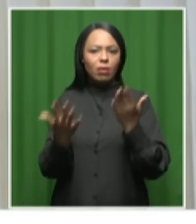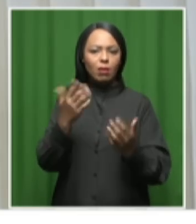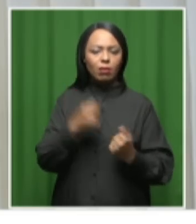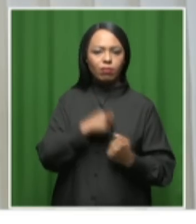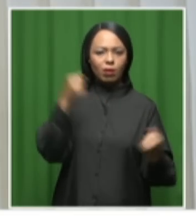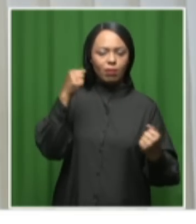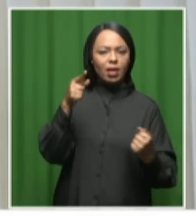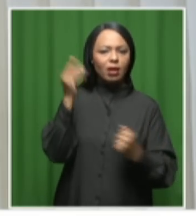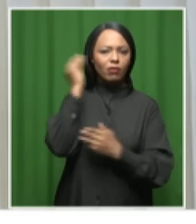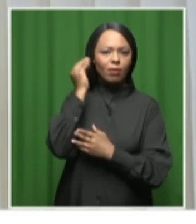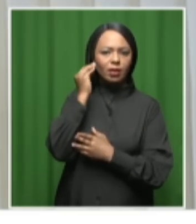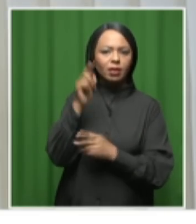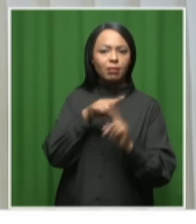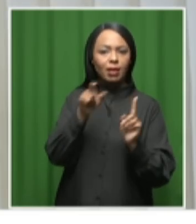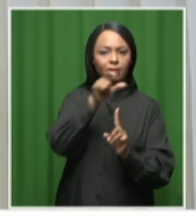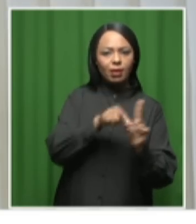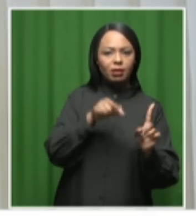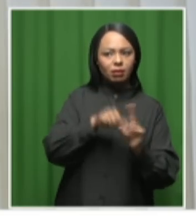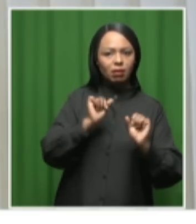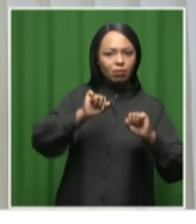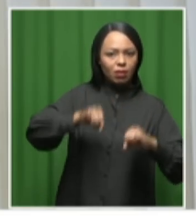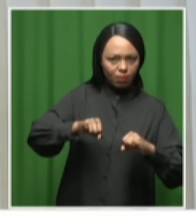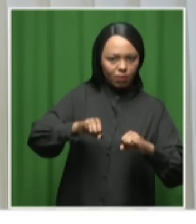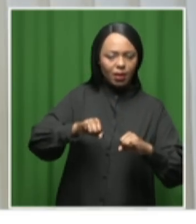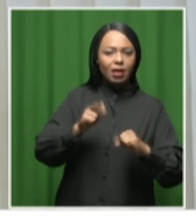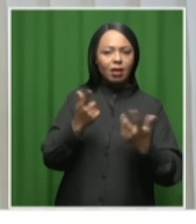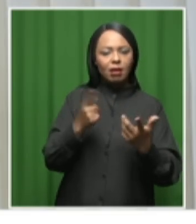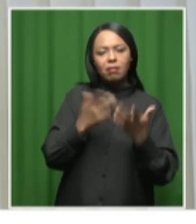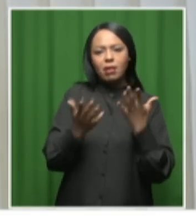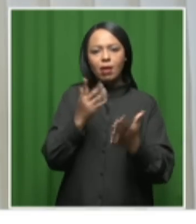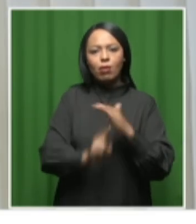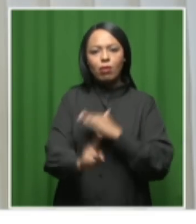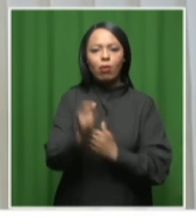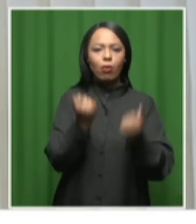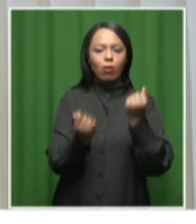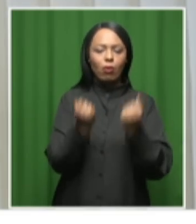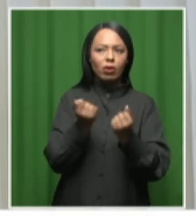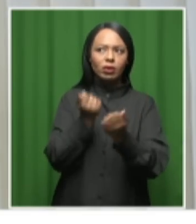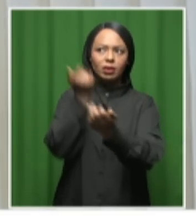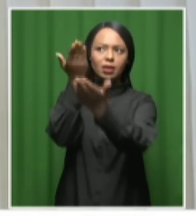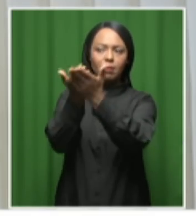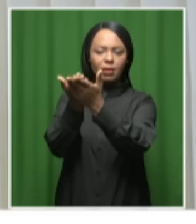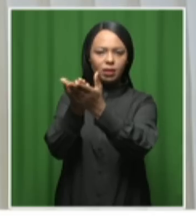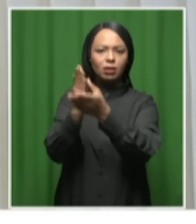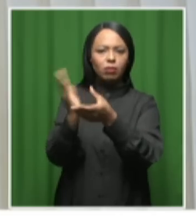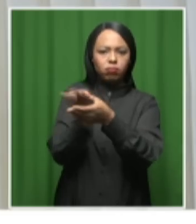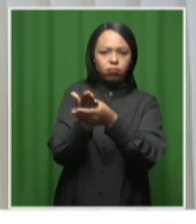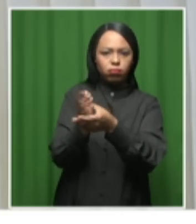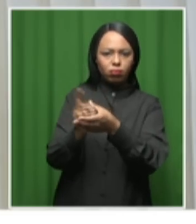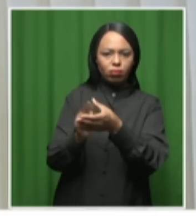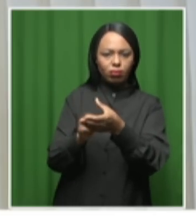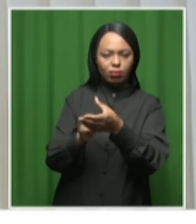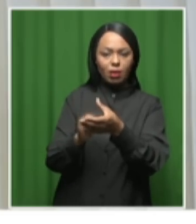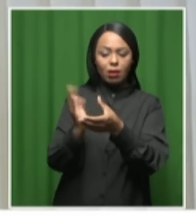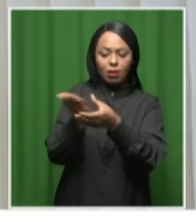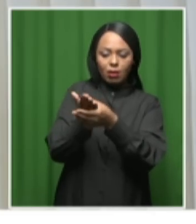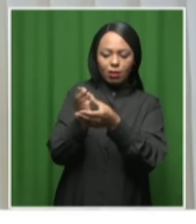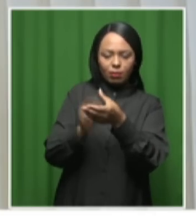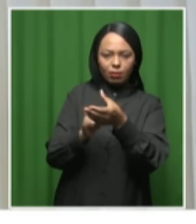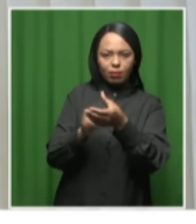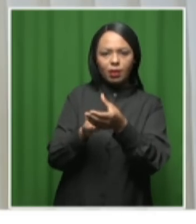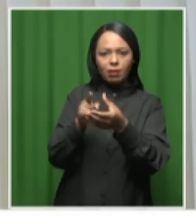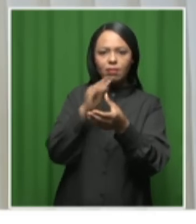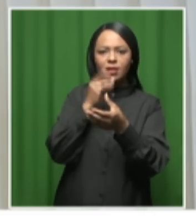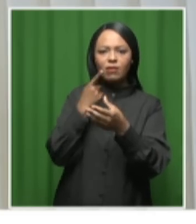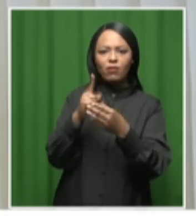that information in the course and scope of your employment. Let's say you're in court, you submit some documents that will suffice as a valid